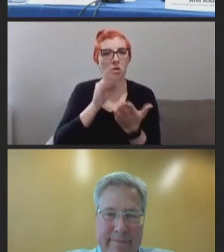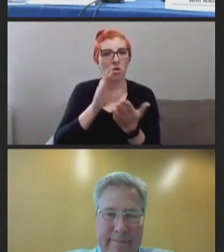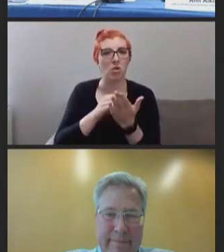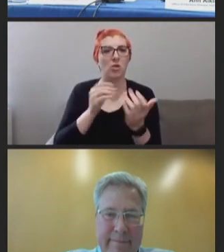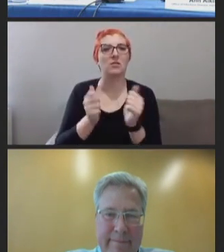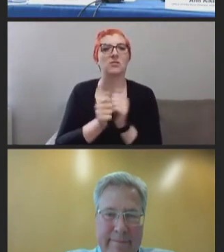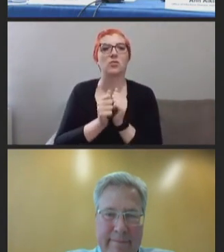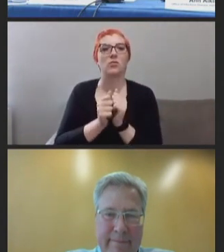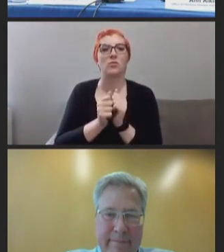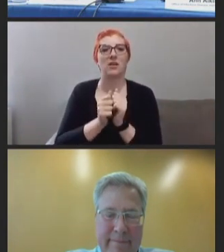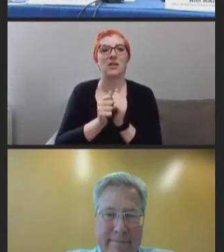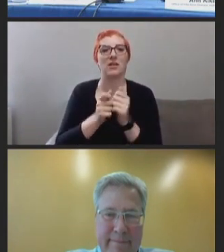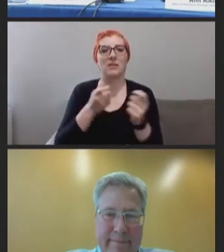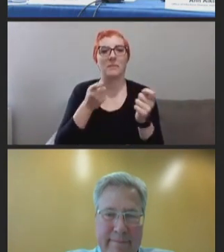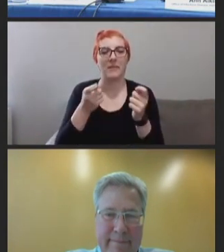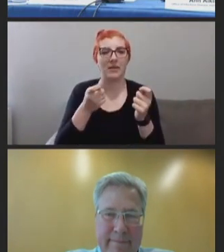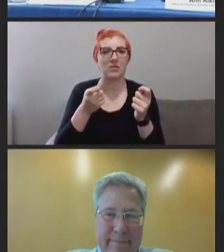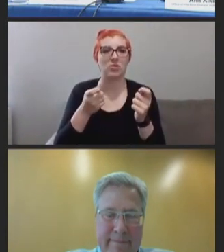stuff.